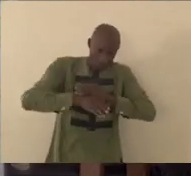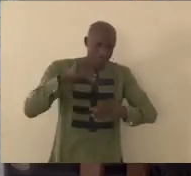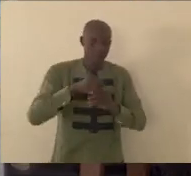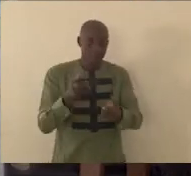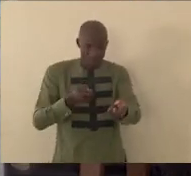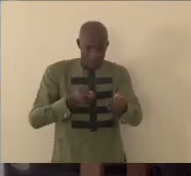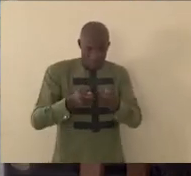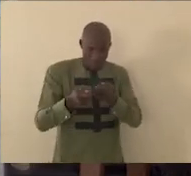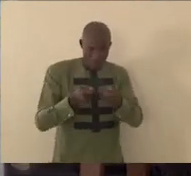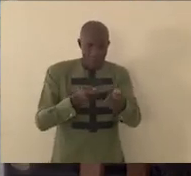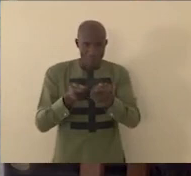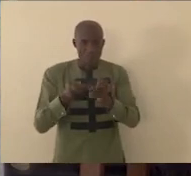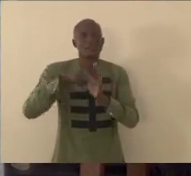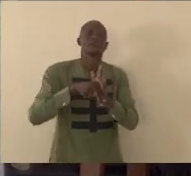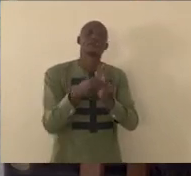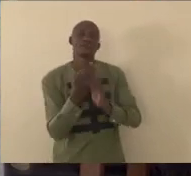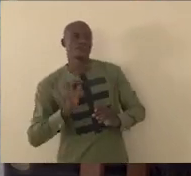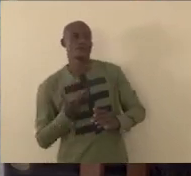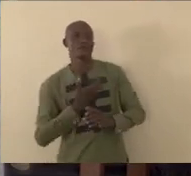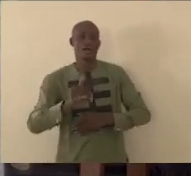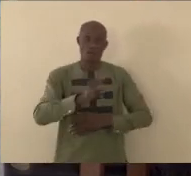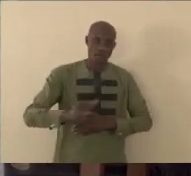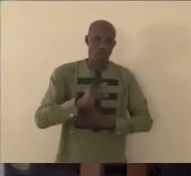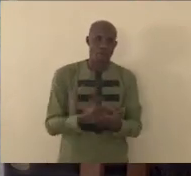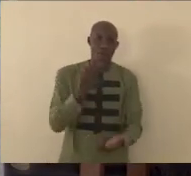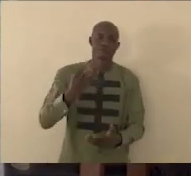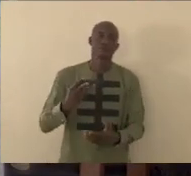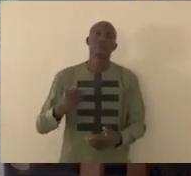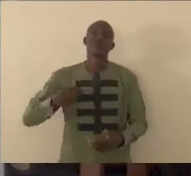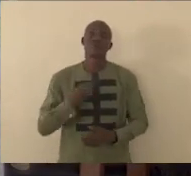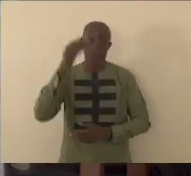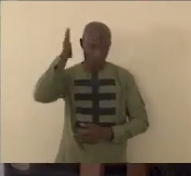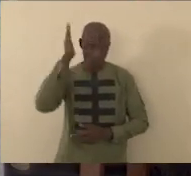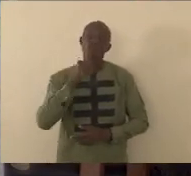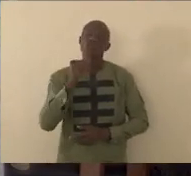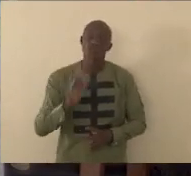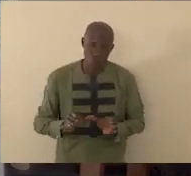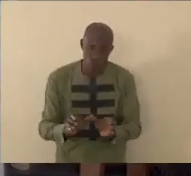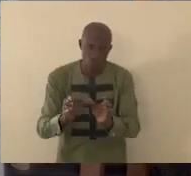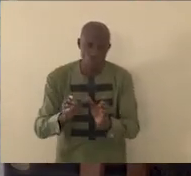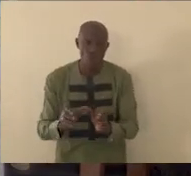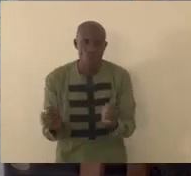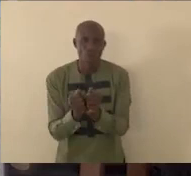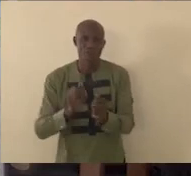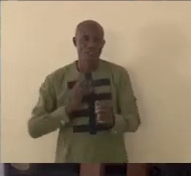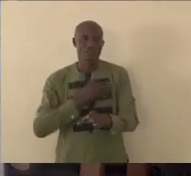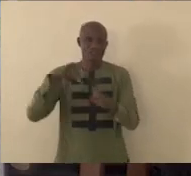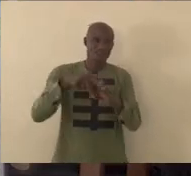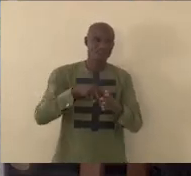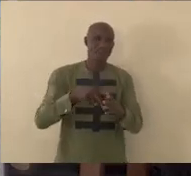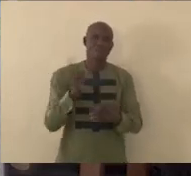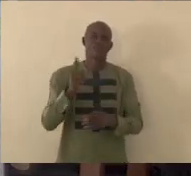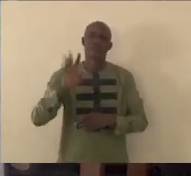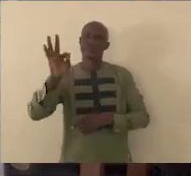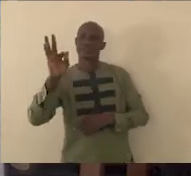management of our commonwealth. We cannot continue with the exploitative and scandalous situation whereby